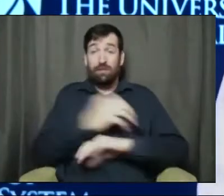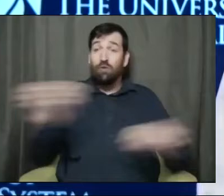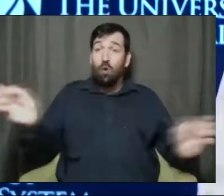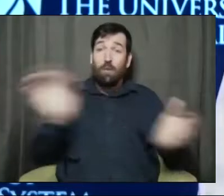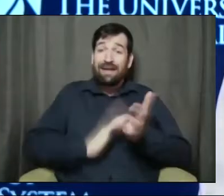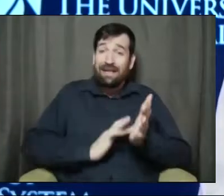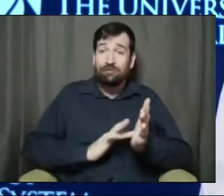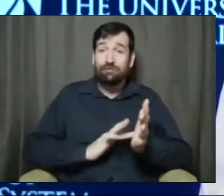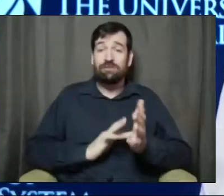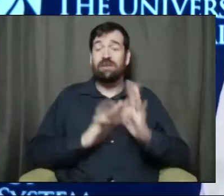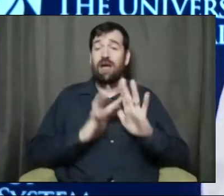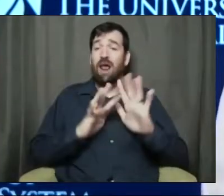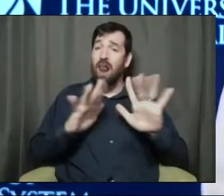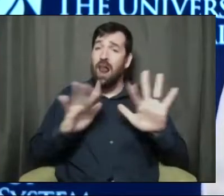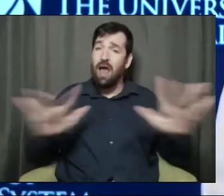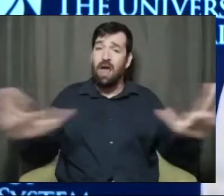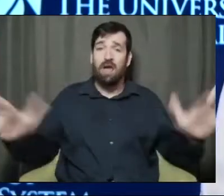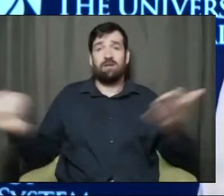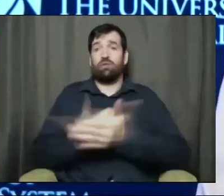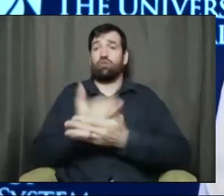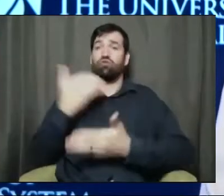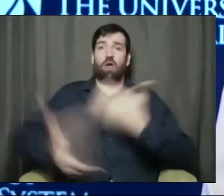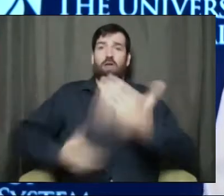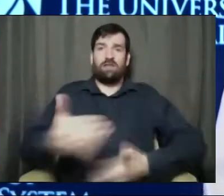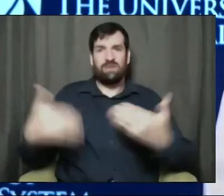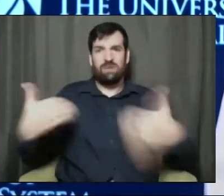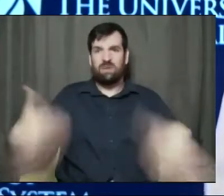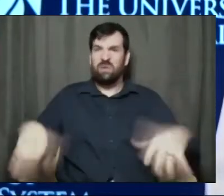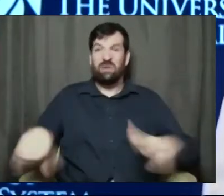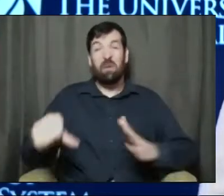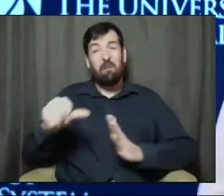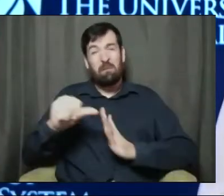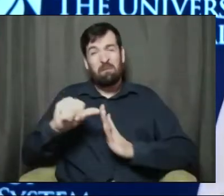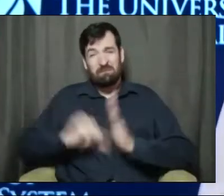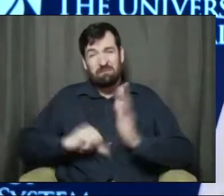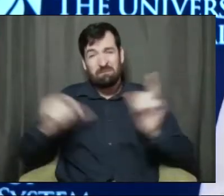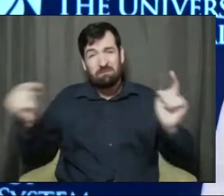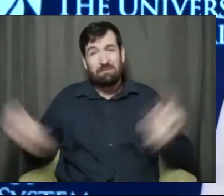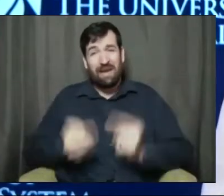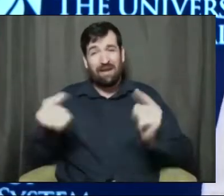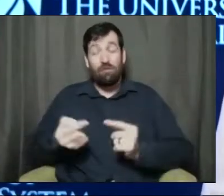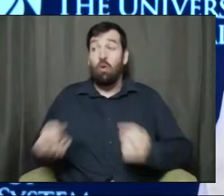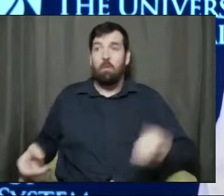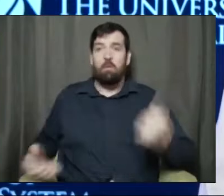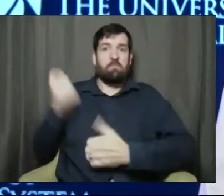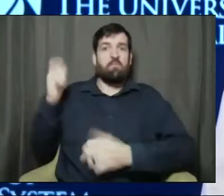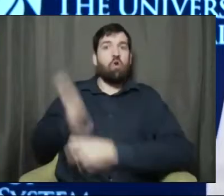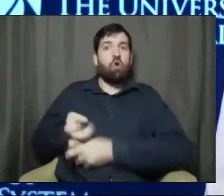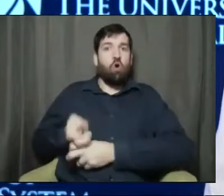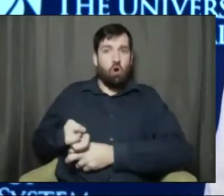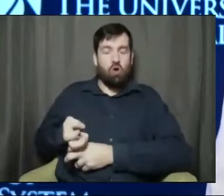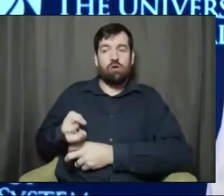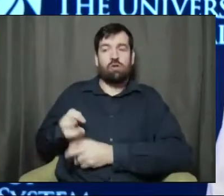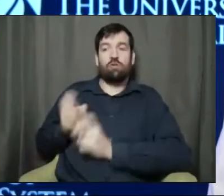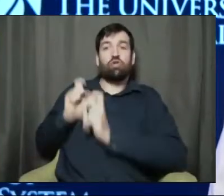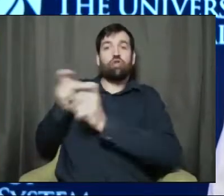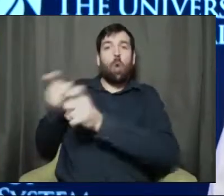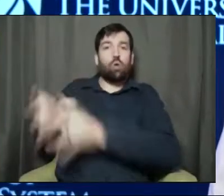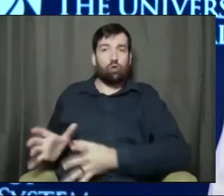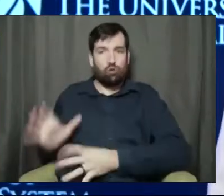it's a whole new process, and it's a painful surgery. It's tougher on the donor than it is the recipient for the first couple of days. So yes, it is,